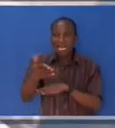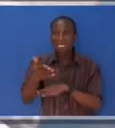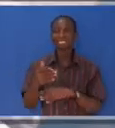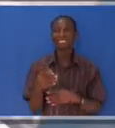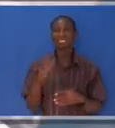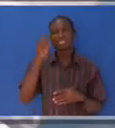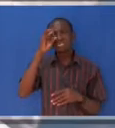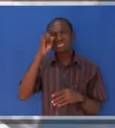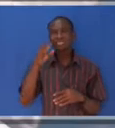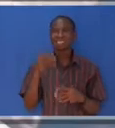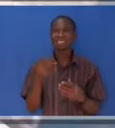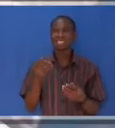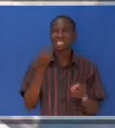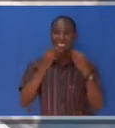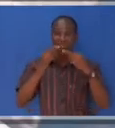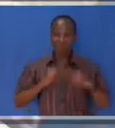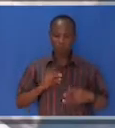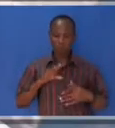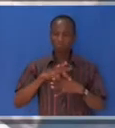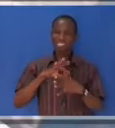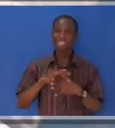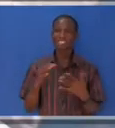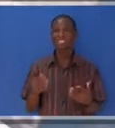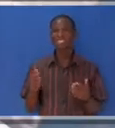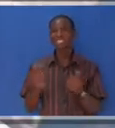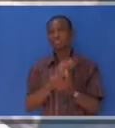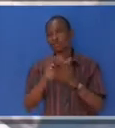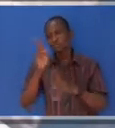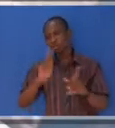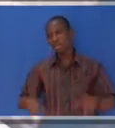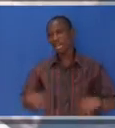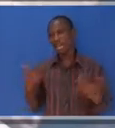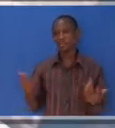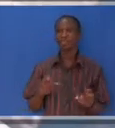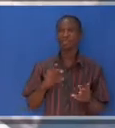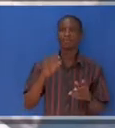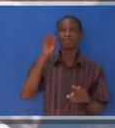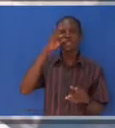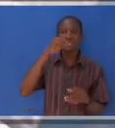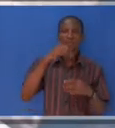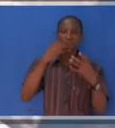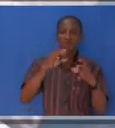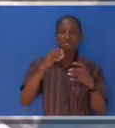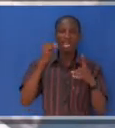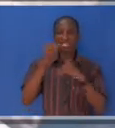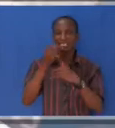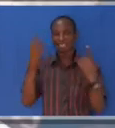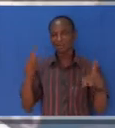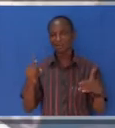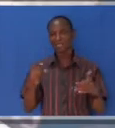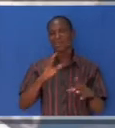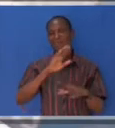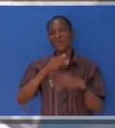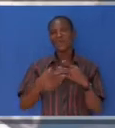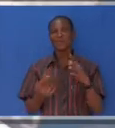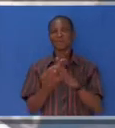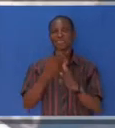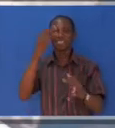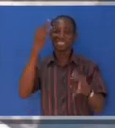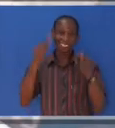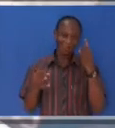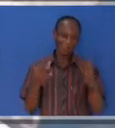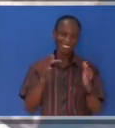omopɛ awi nimpa nam ɛsɛn krɔfo maka akwanhyia asi onyina begyina Yesu atemu